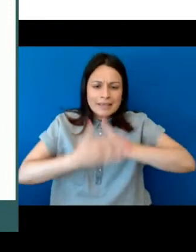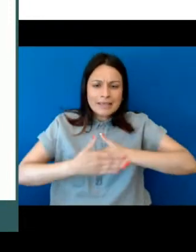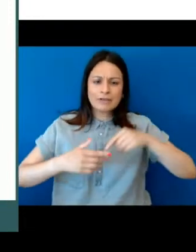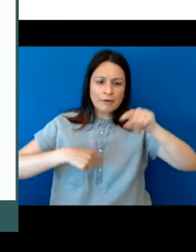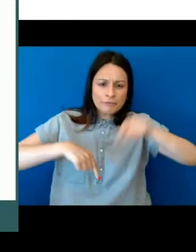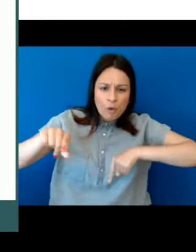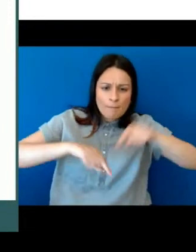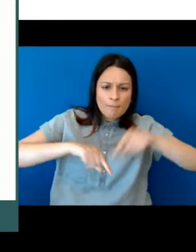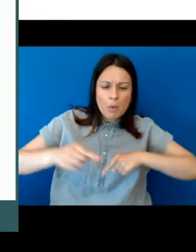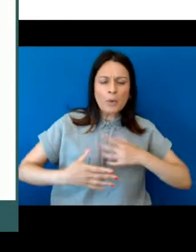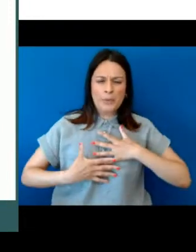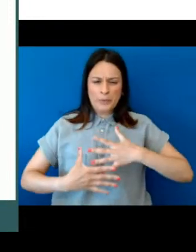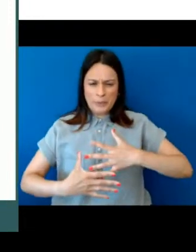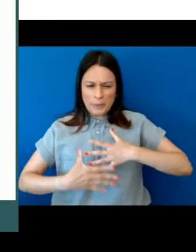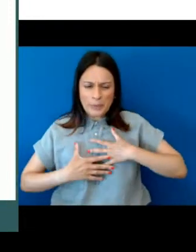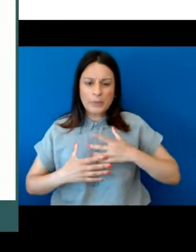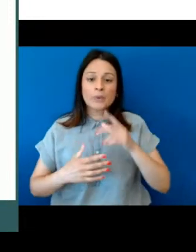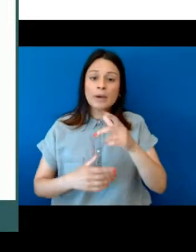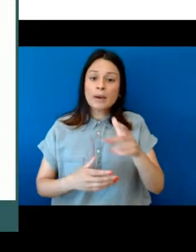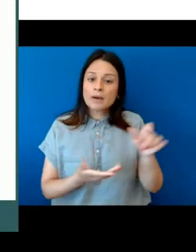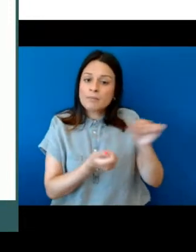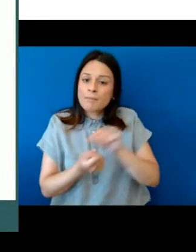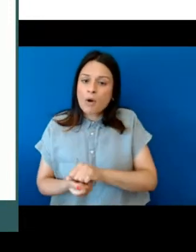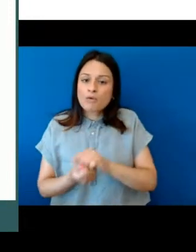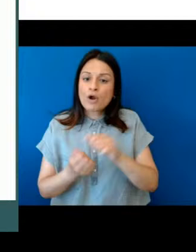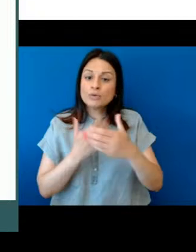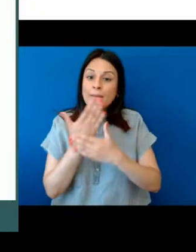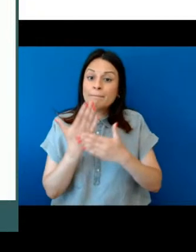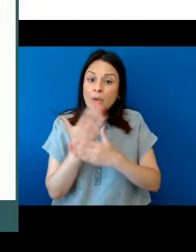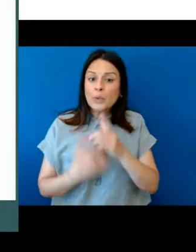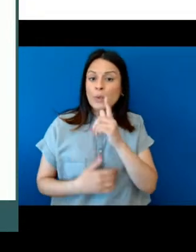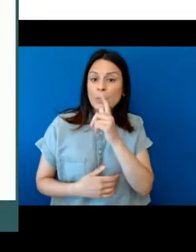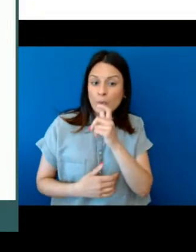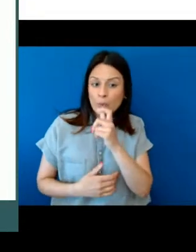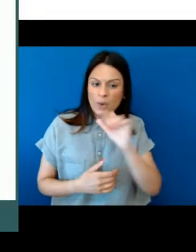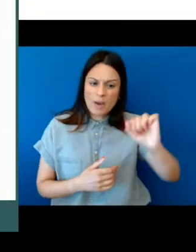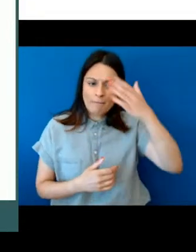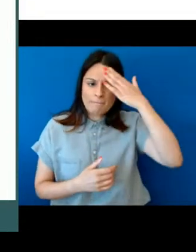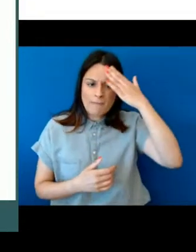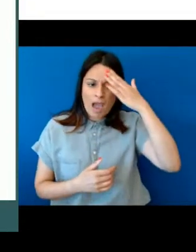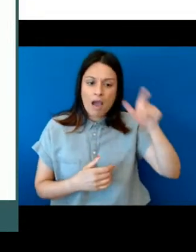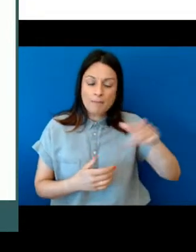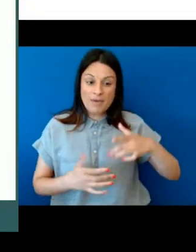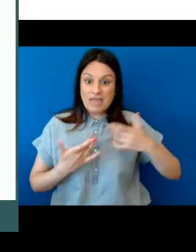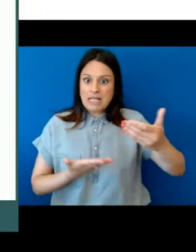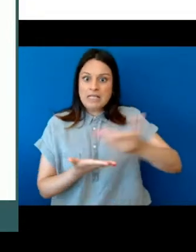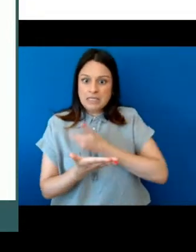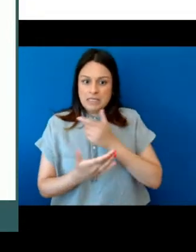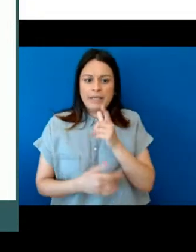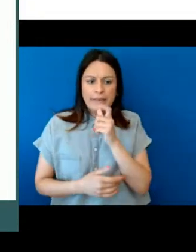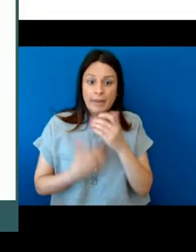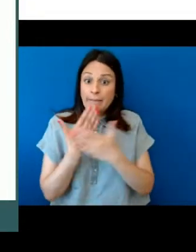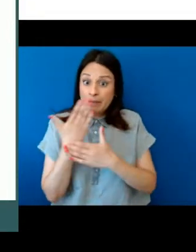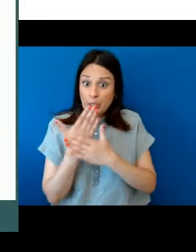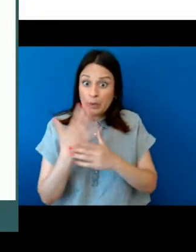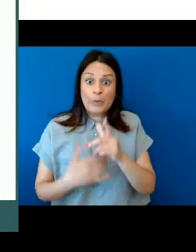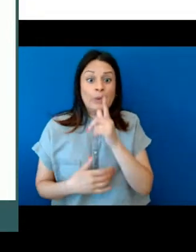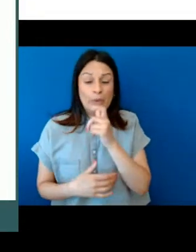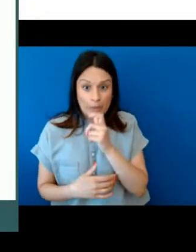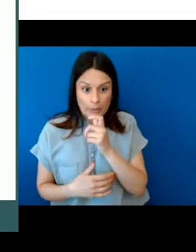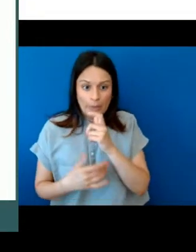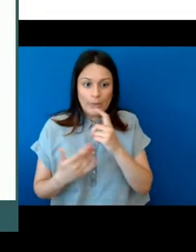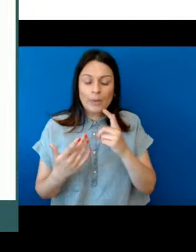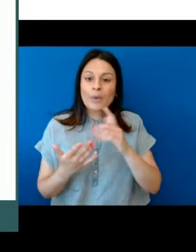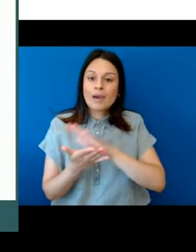his mum's blue salbutamol inhaler and uses that as rescue. And for his hay fever, he just